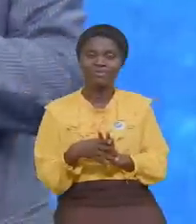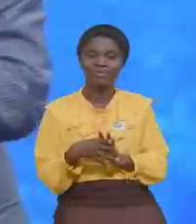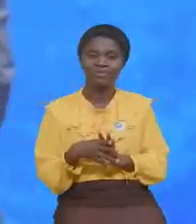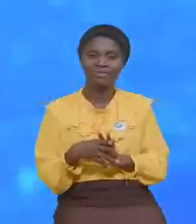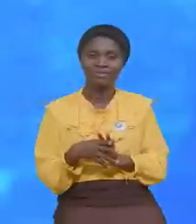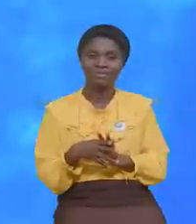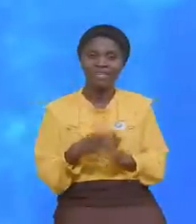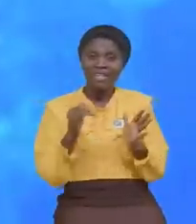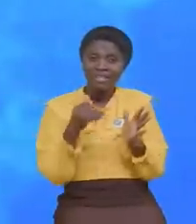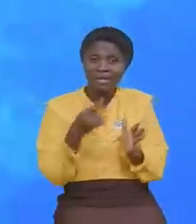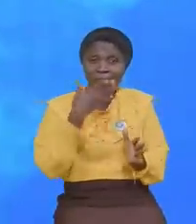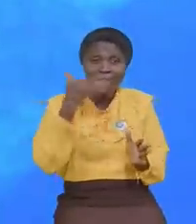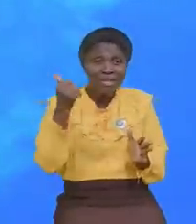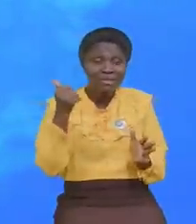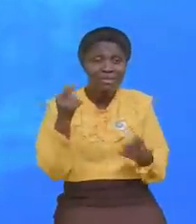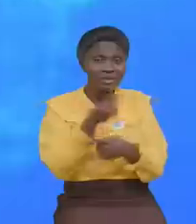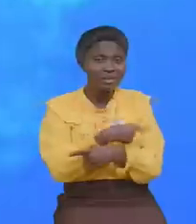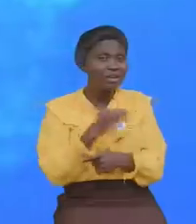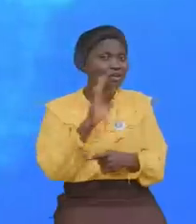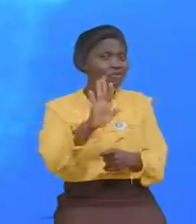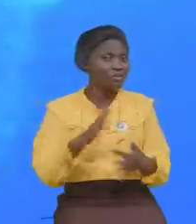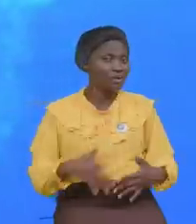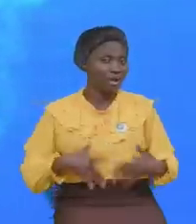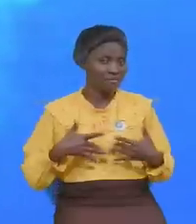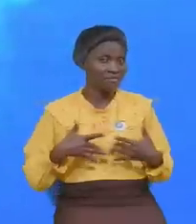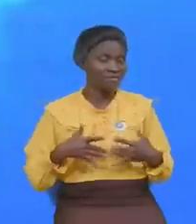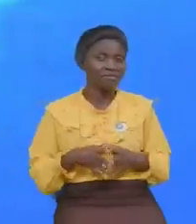the best day of your life,